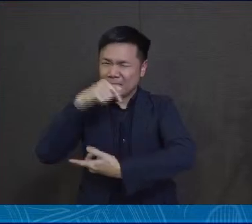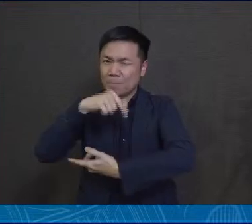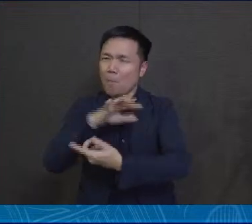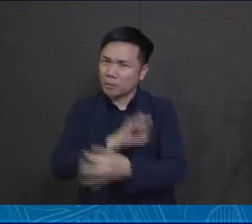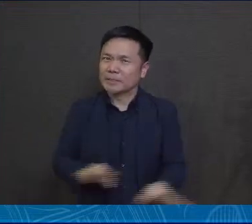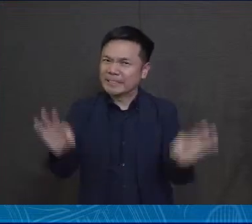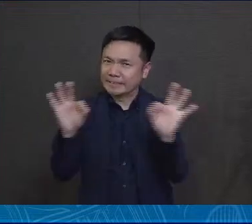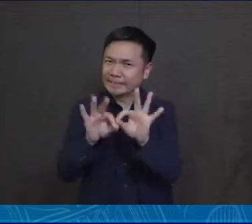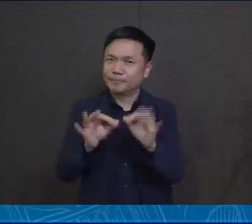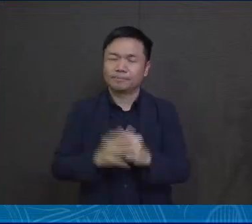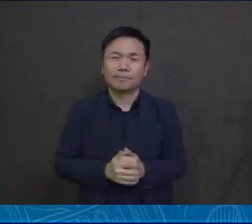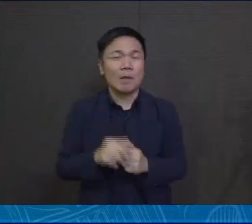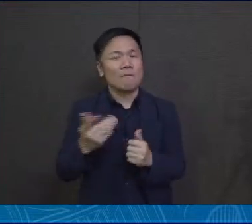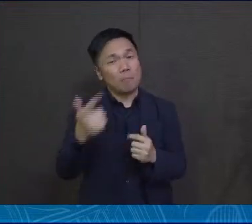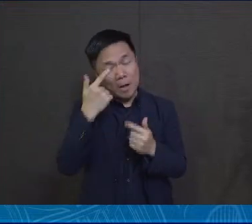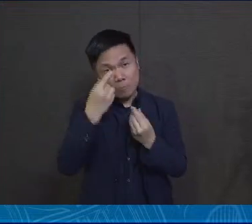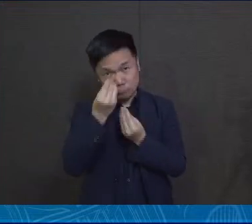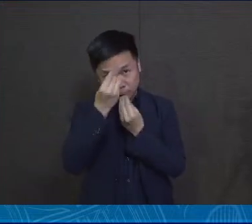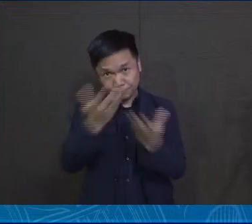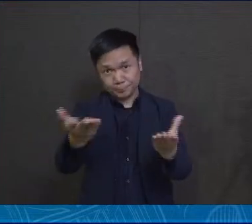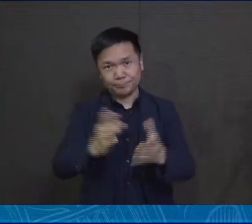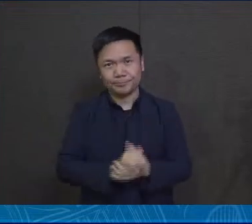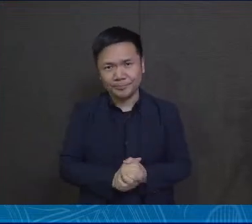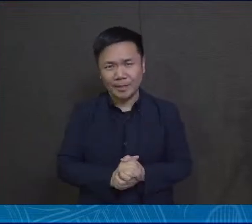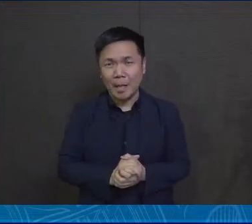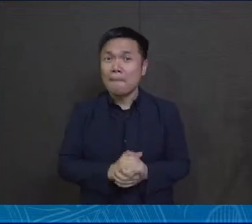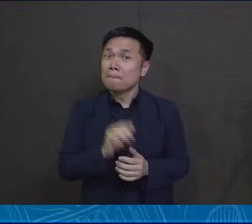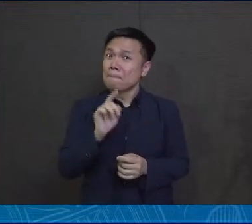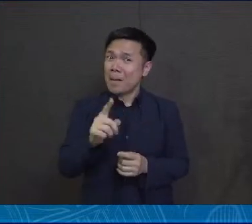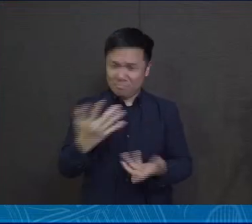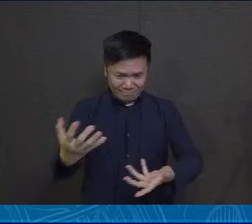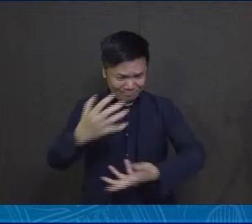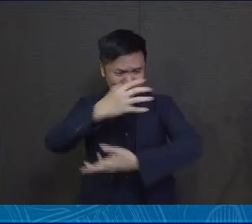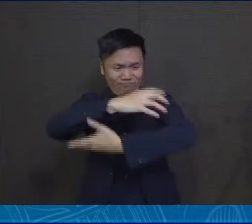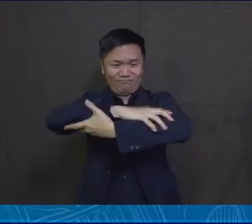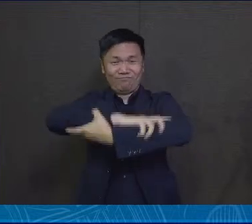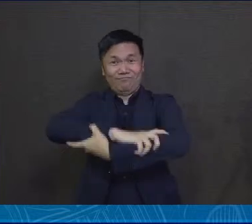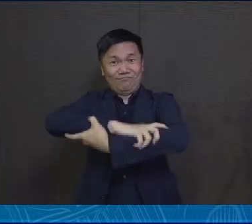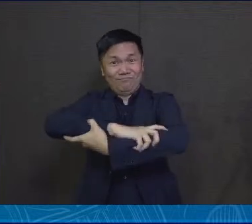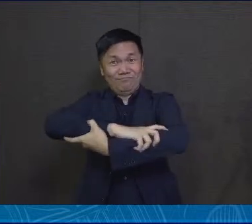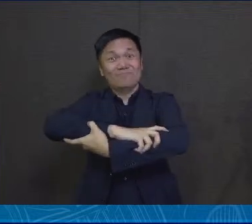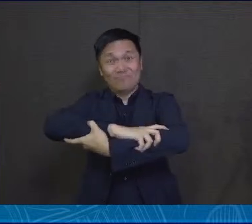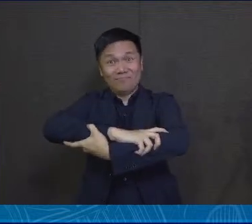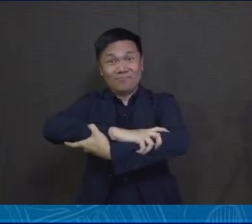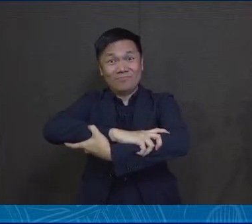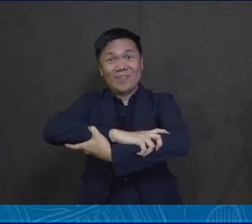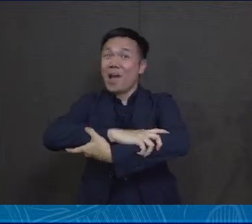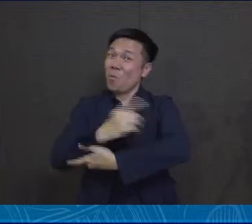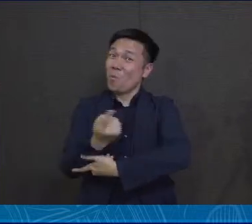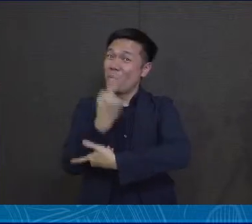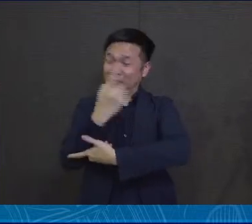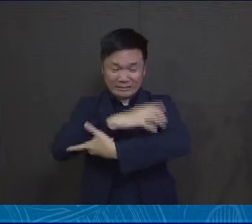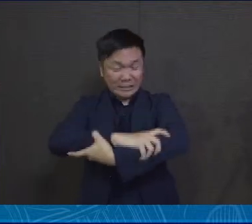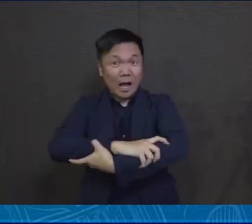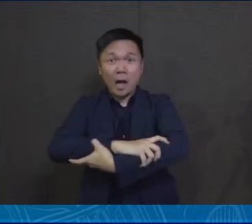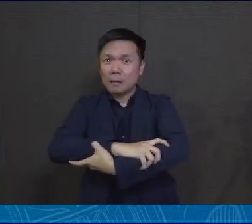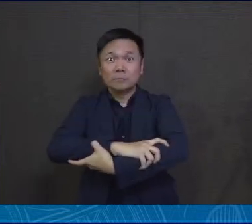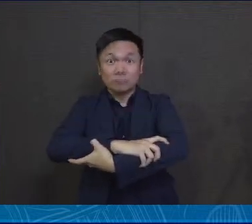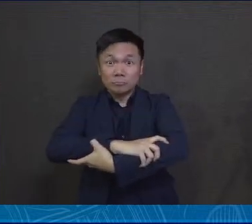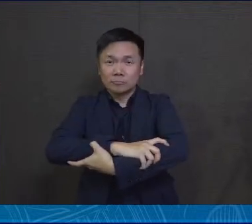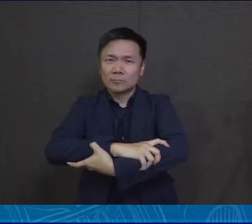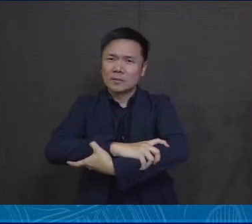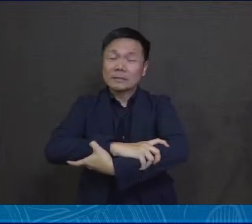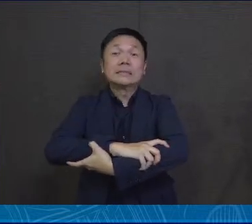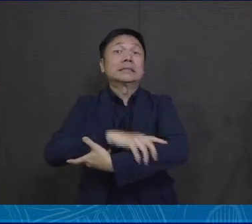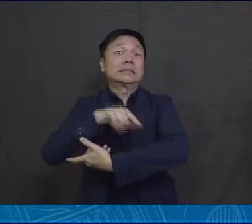any part of my response. But the way I see it is collaboration will only really be effective if you have